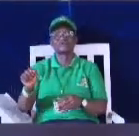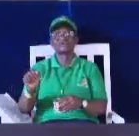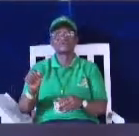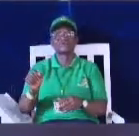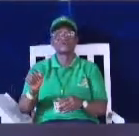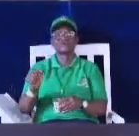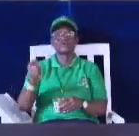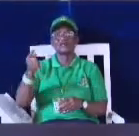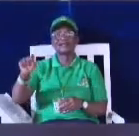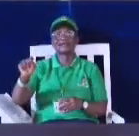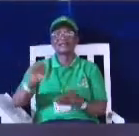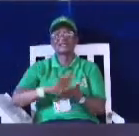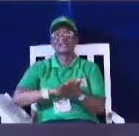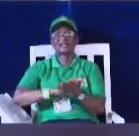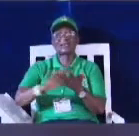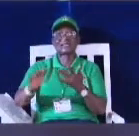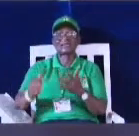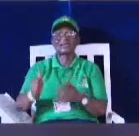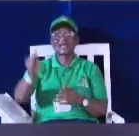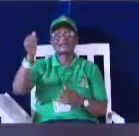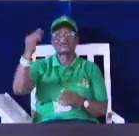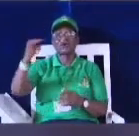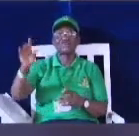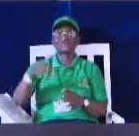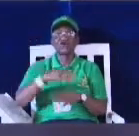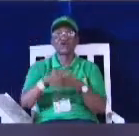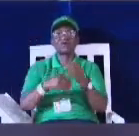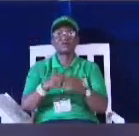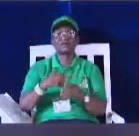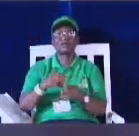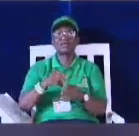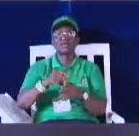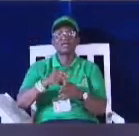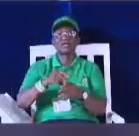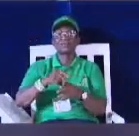The cleanest of all the provinces